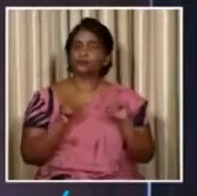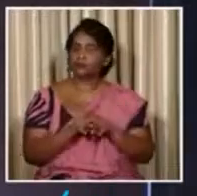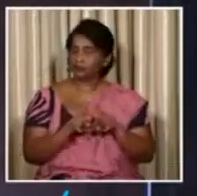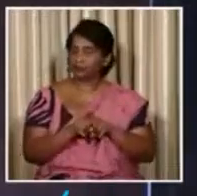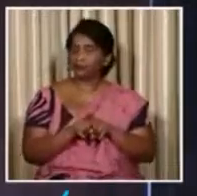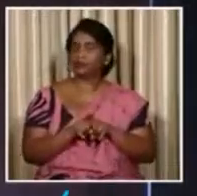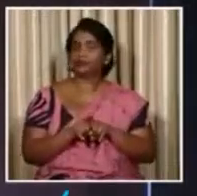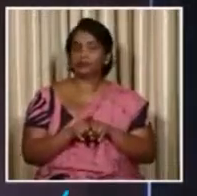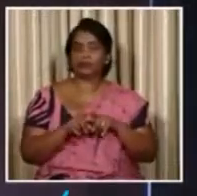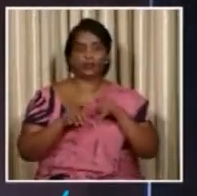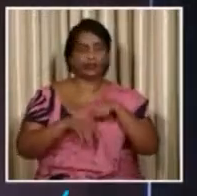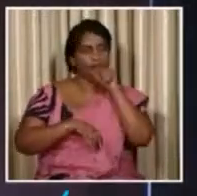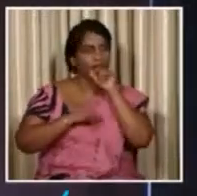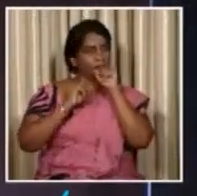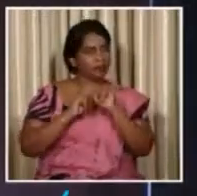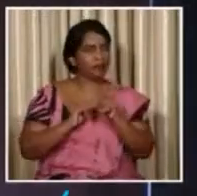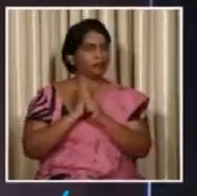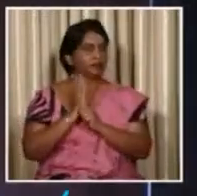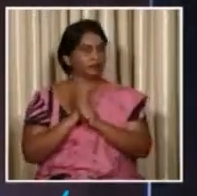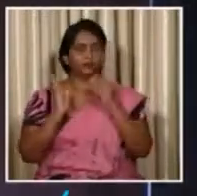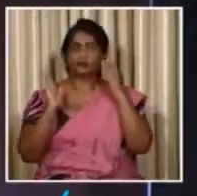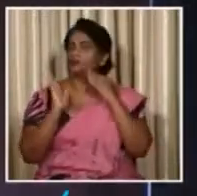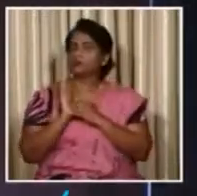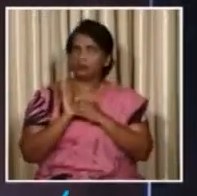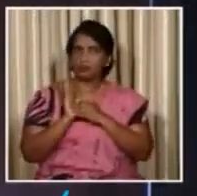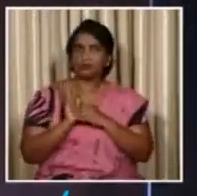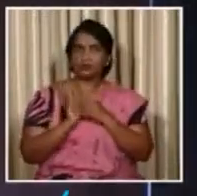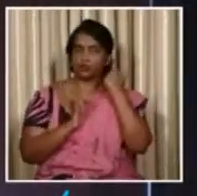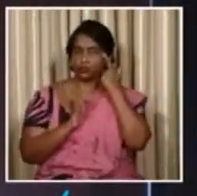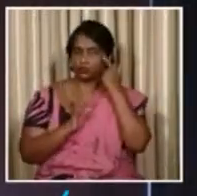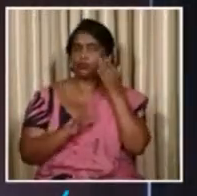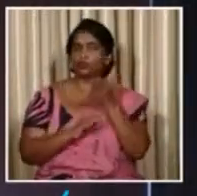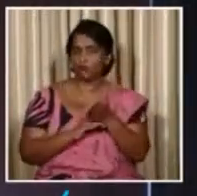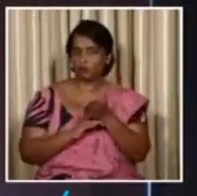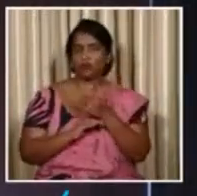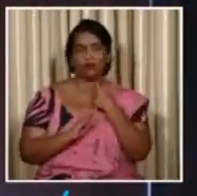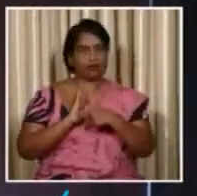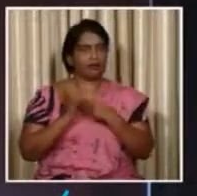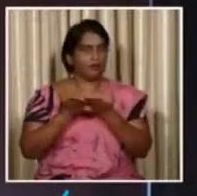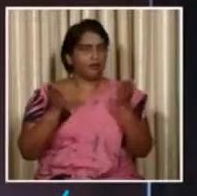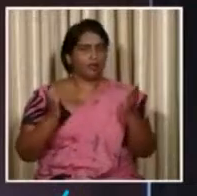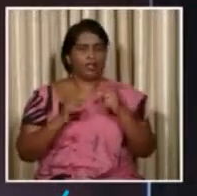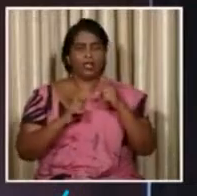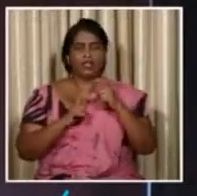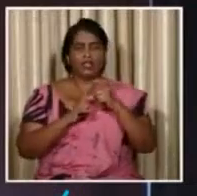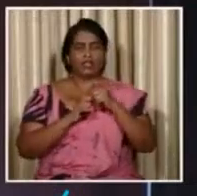forgotten most about this murder of Dinesh Shafter. Yet, to date, no suspect have been identified,